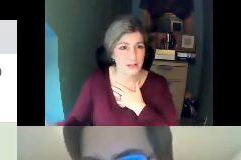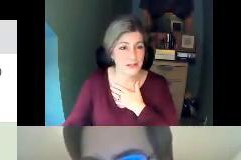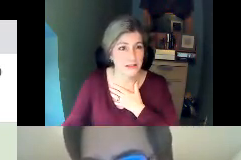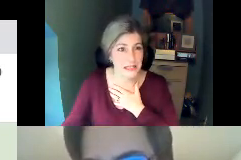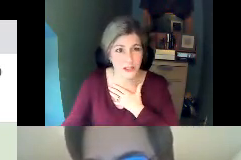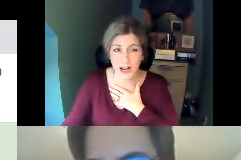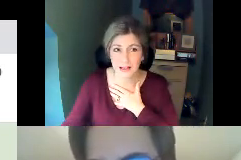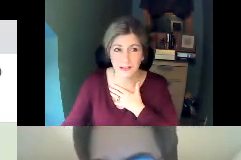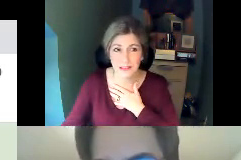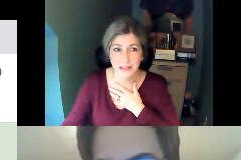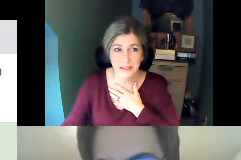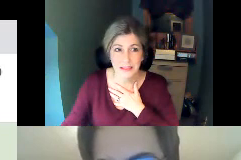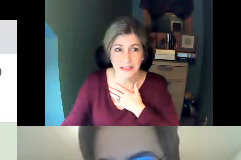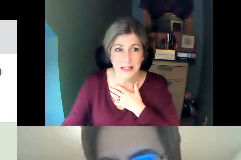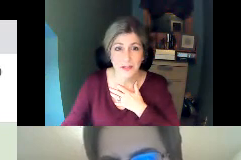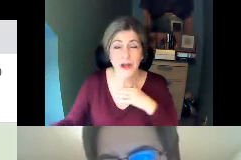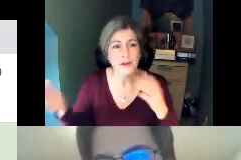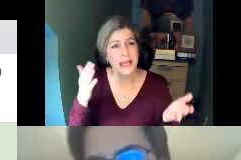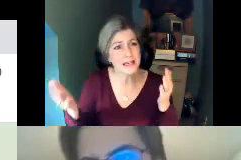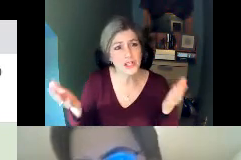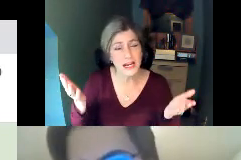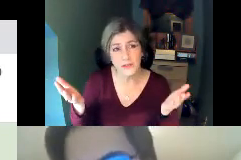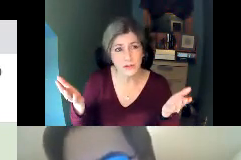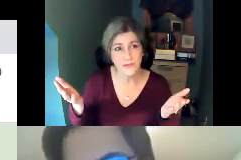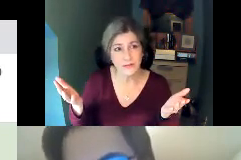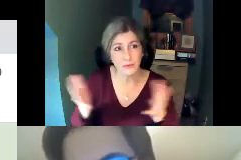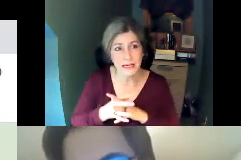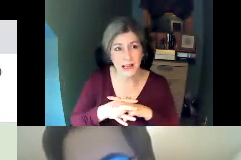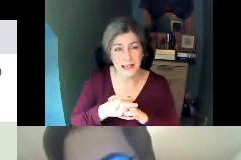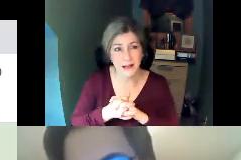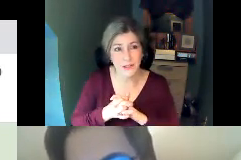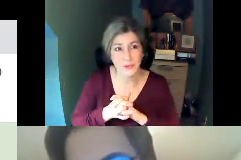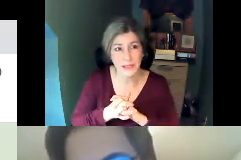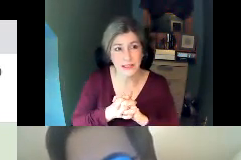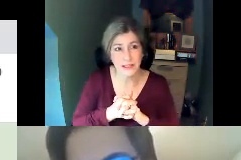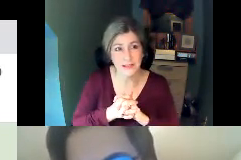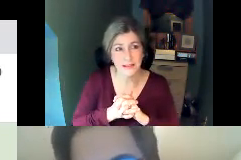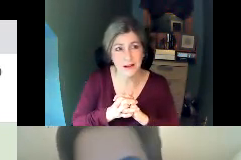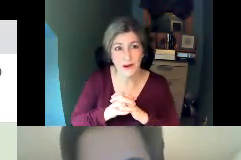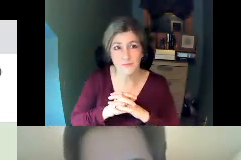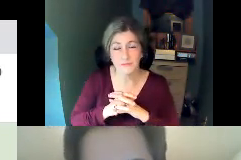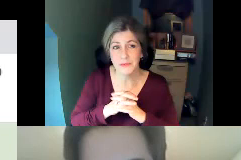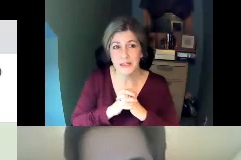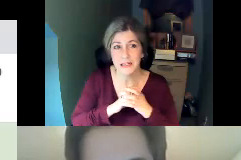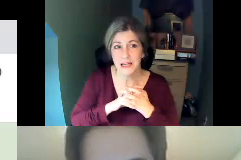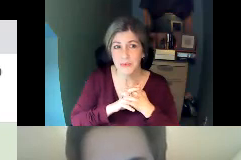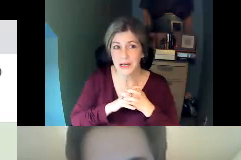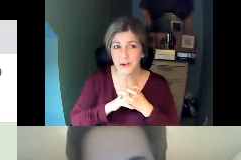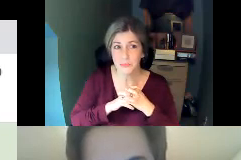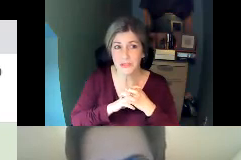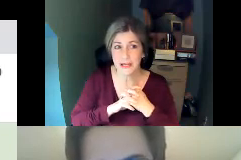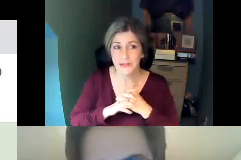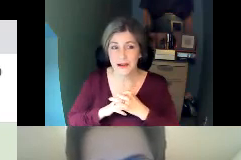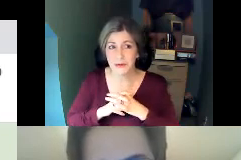for each child. Though you can share those 529 accounts between the kids. So I'm